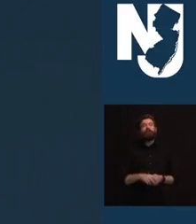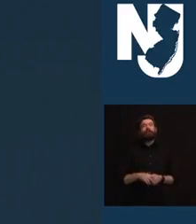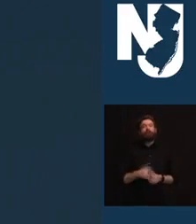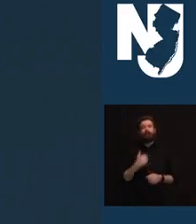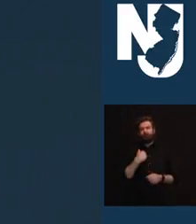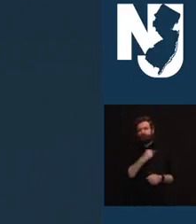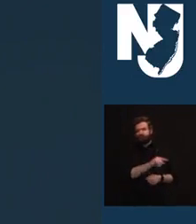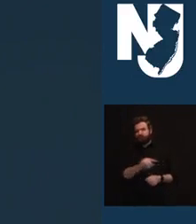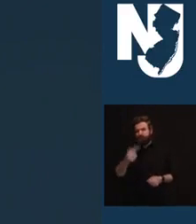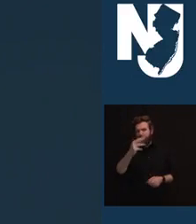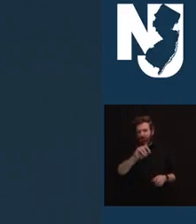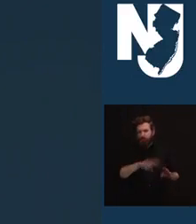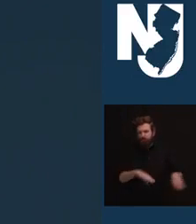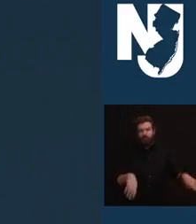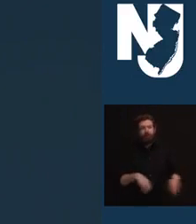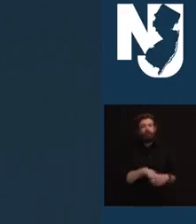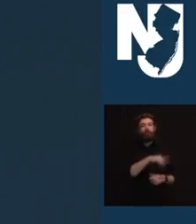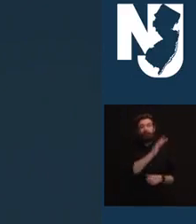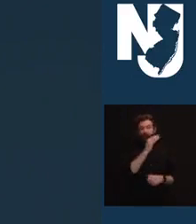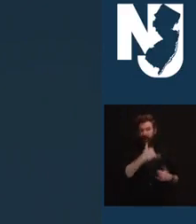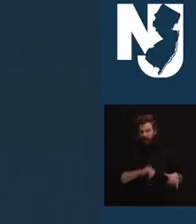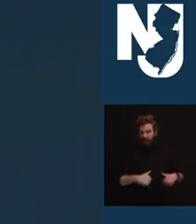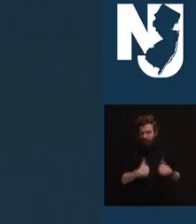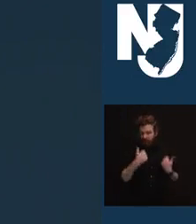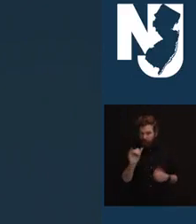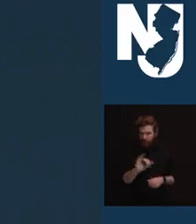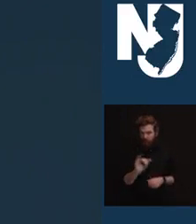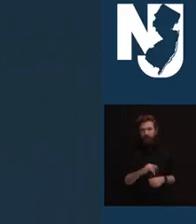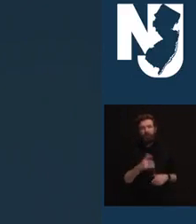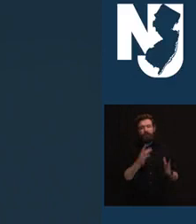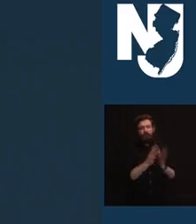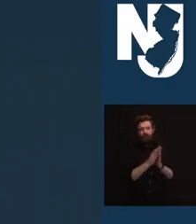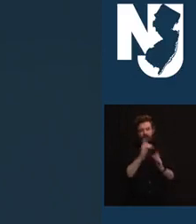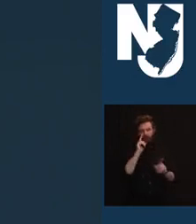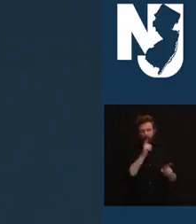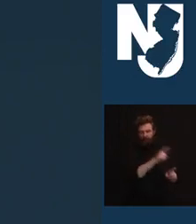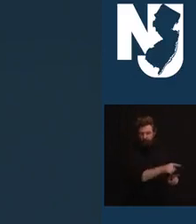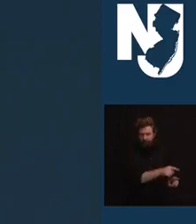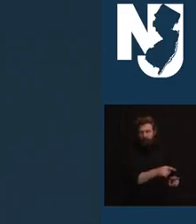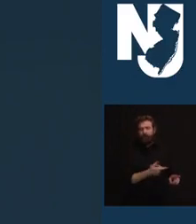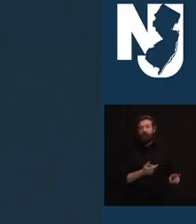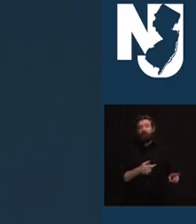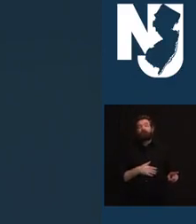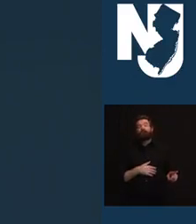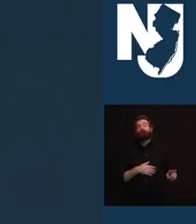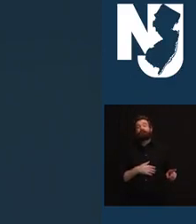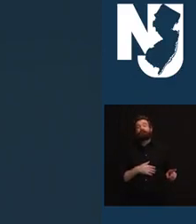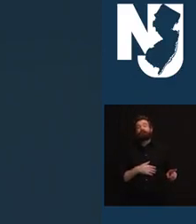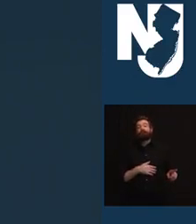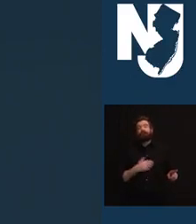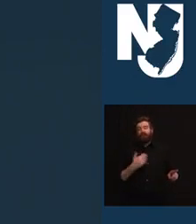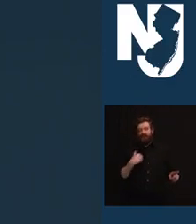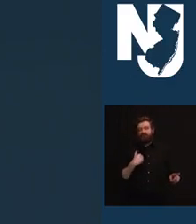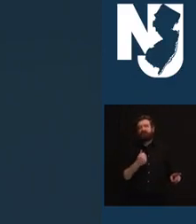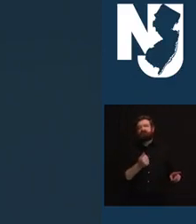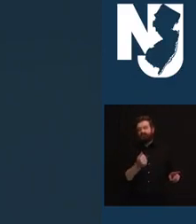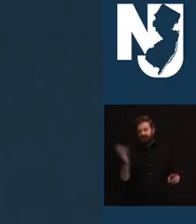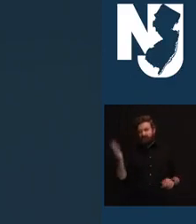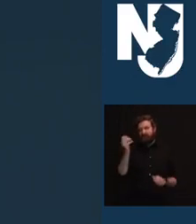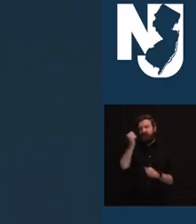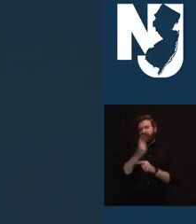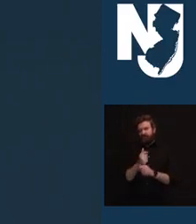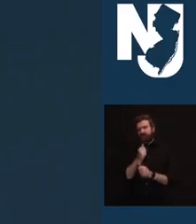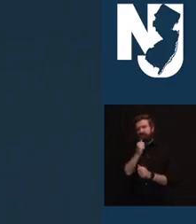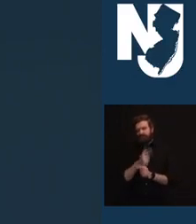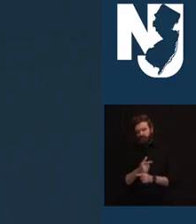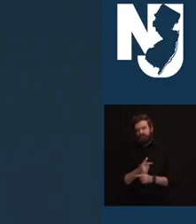please keep her in your prayers, and stepfather Barry, and her siblings, William, Murtis, and Arberta. And by the way, this virus is so